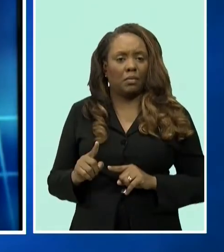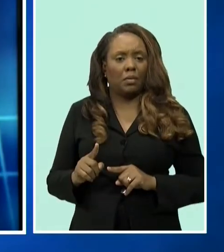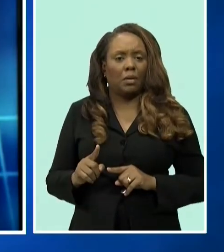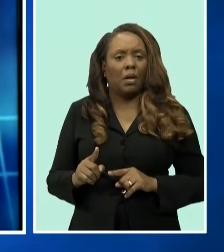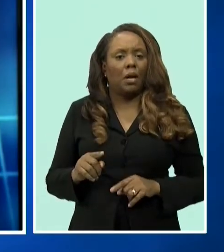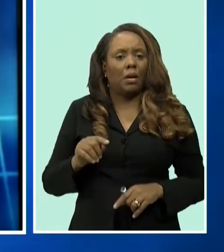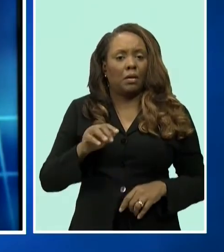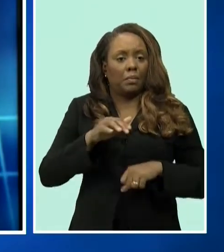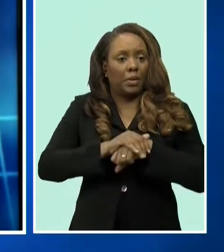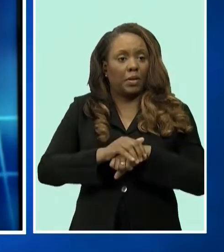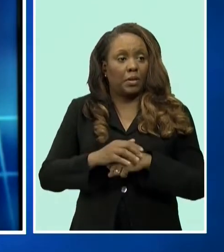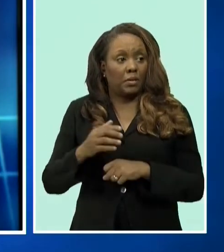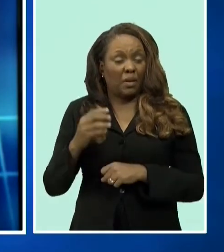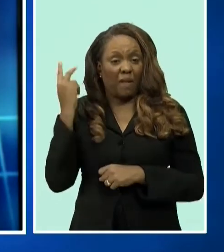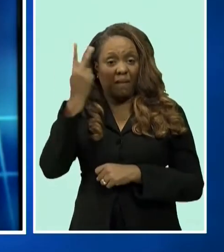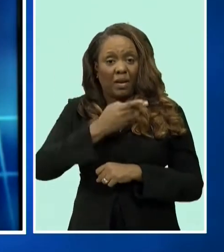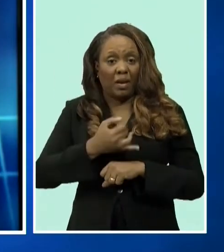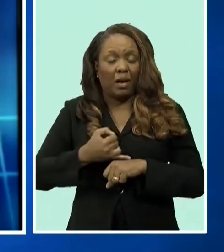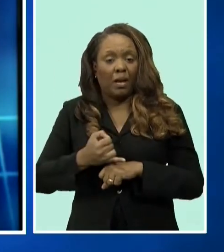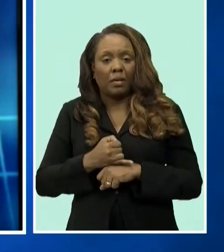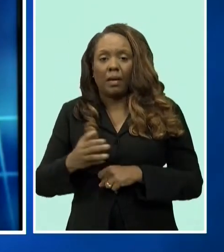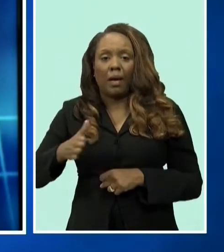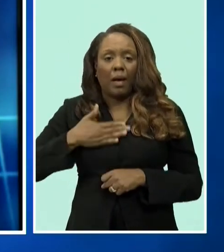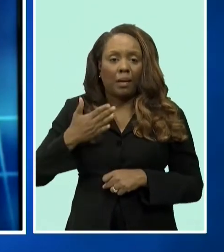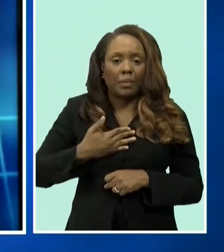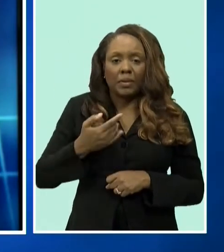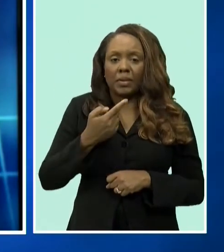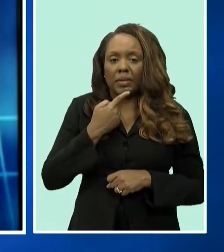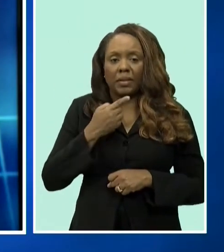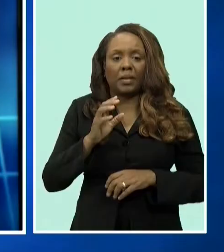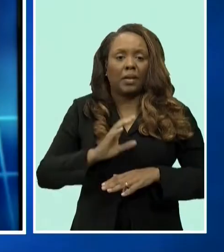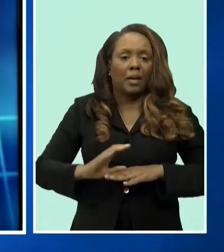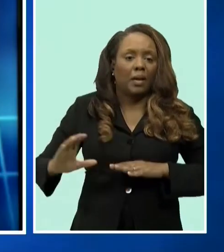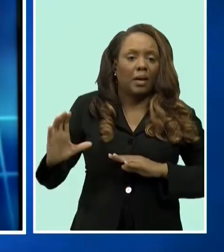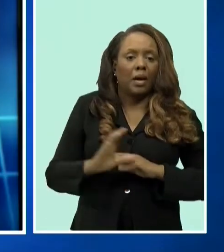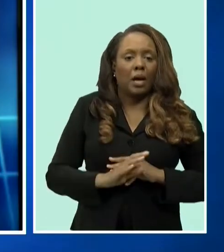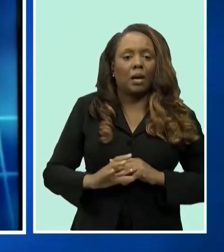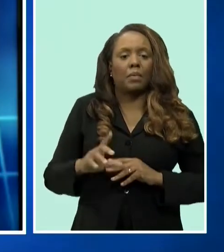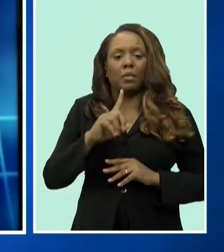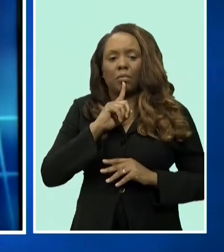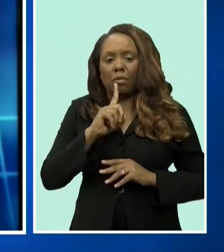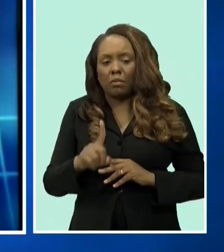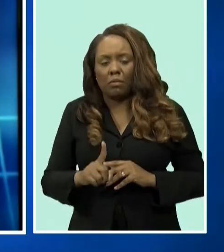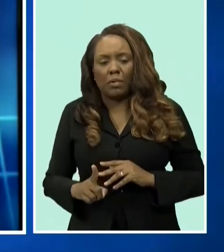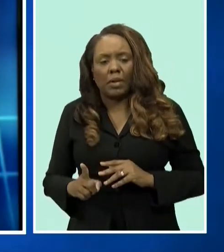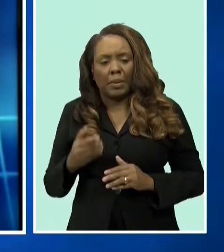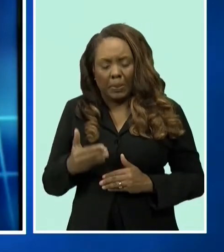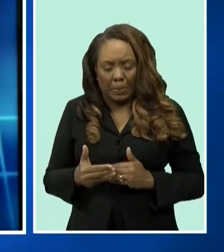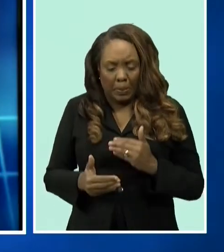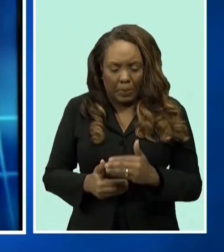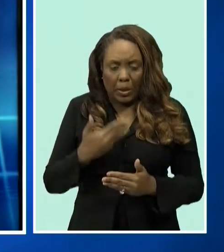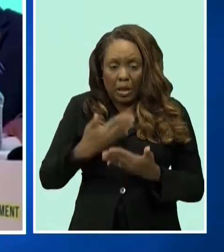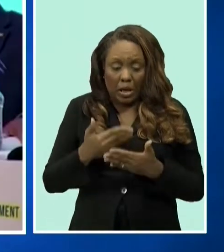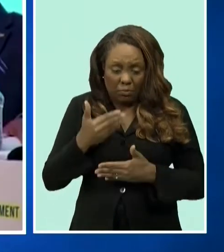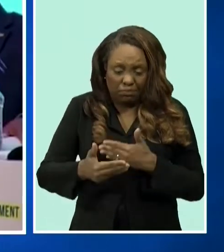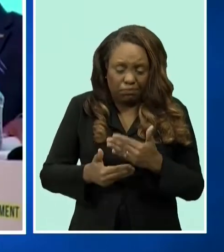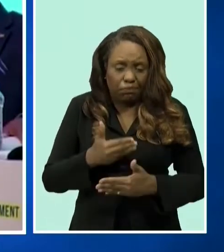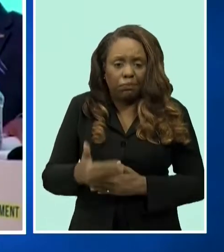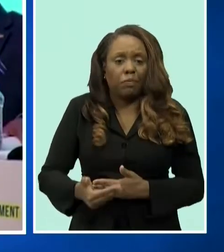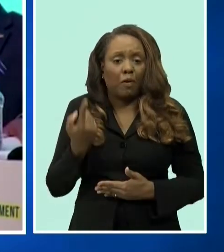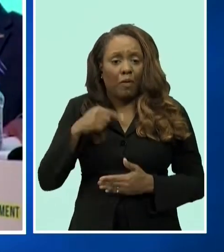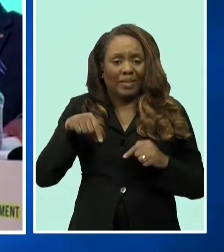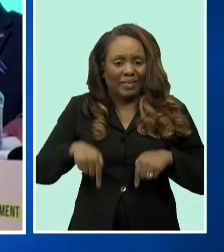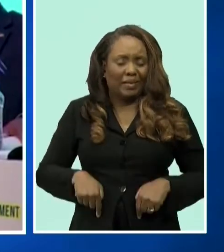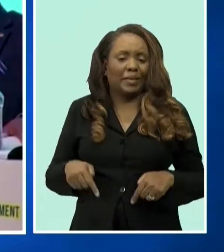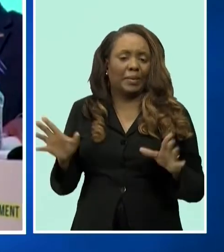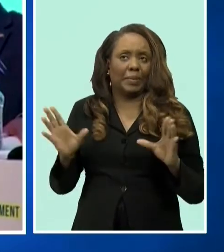has welcomed the outreach to the continent, noting the region has taken a critical step through the conference. The key to